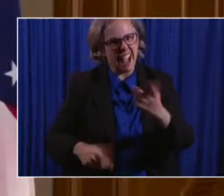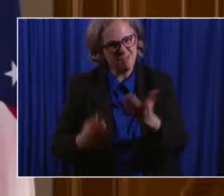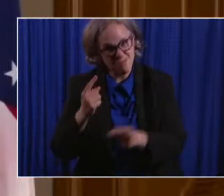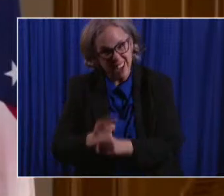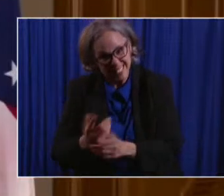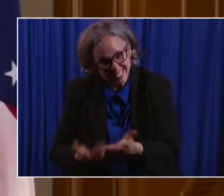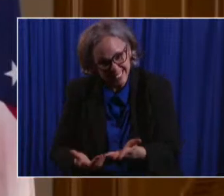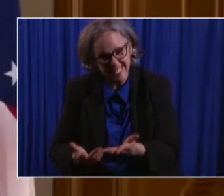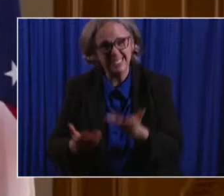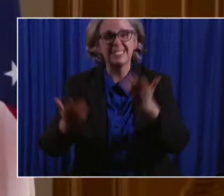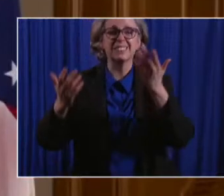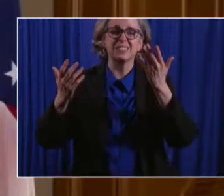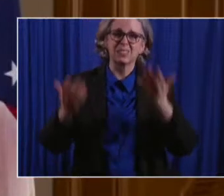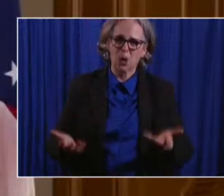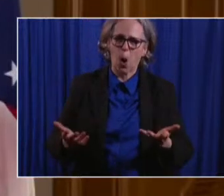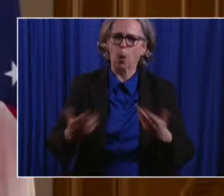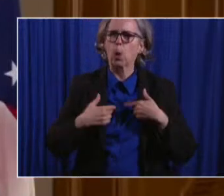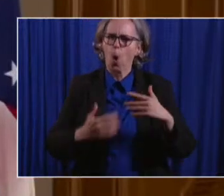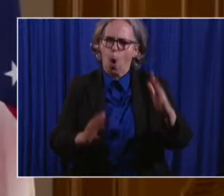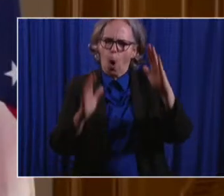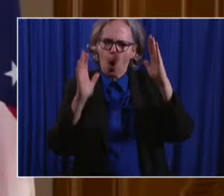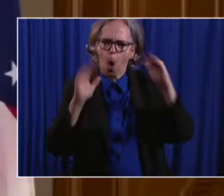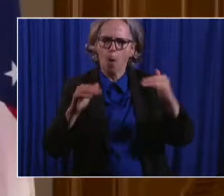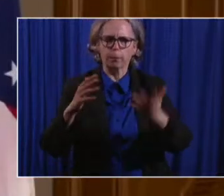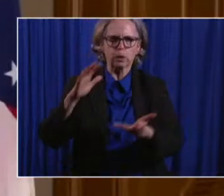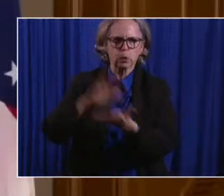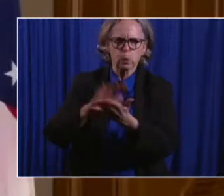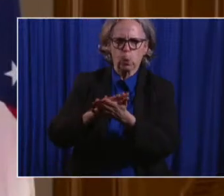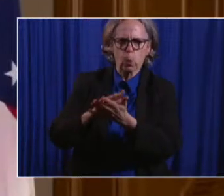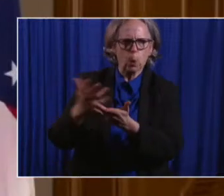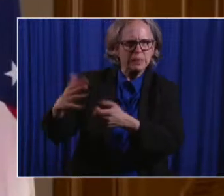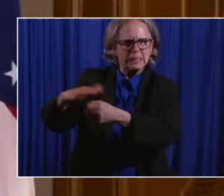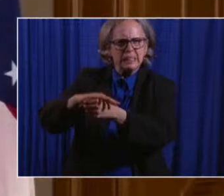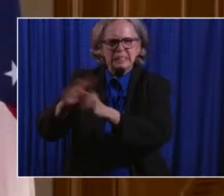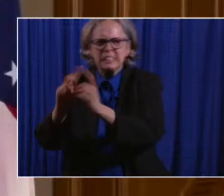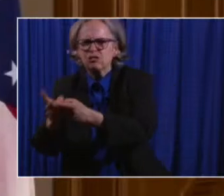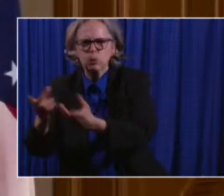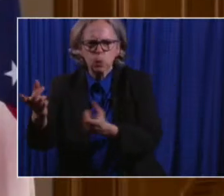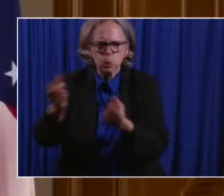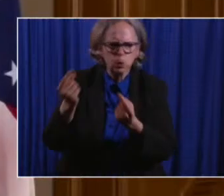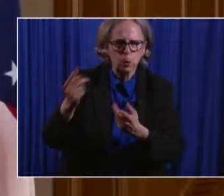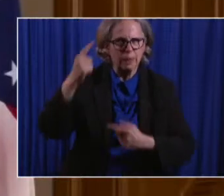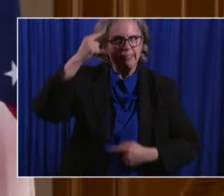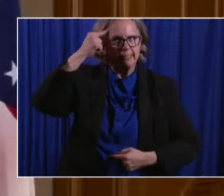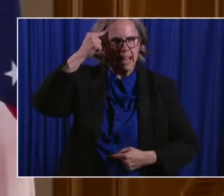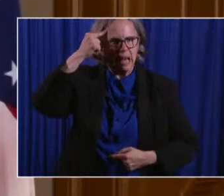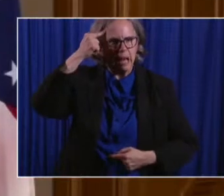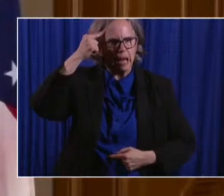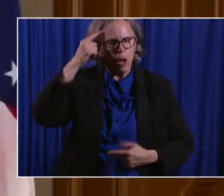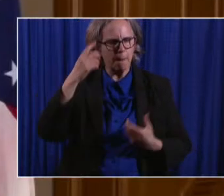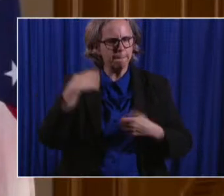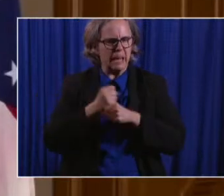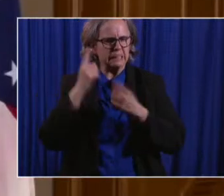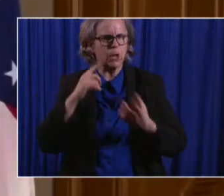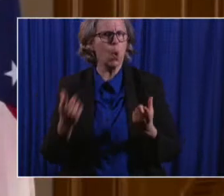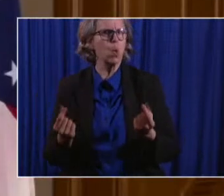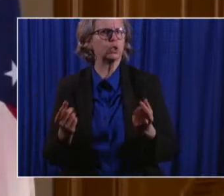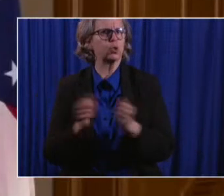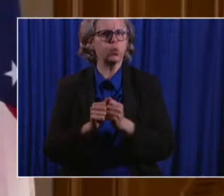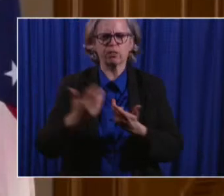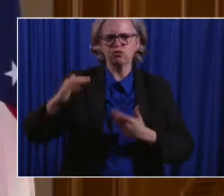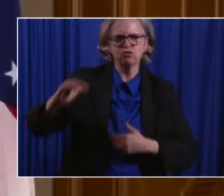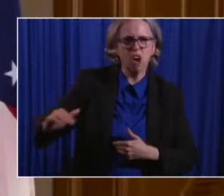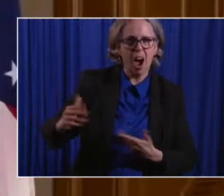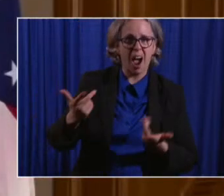schools, superintendents, school boards will take that into consideration. It's their call what to do in